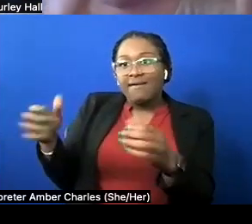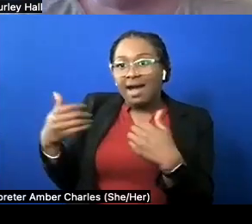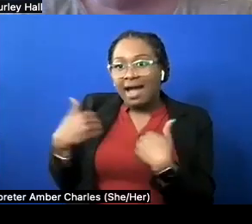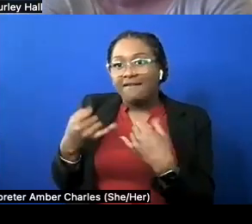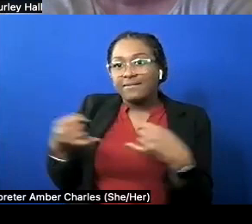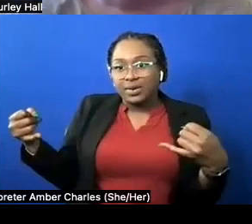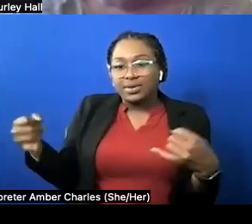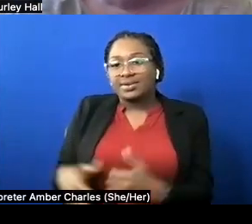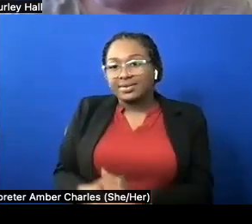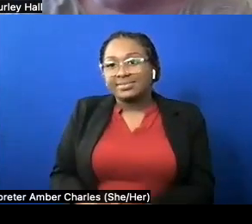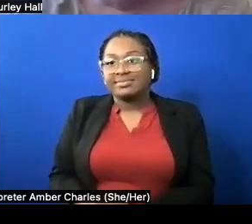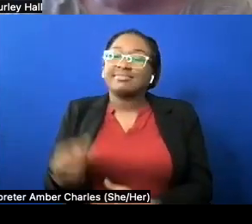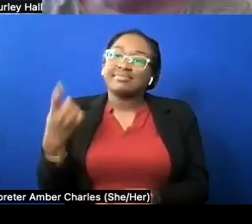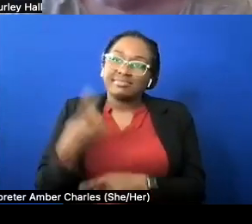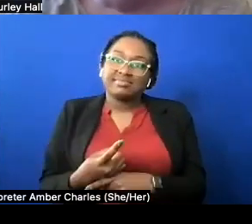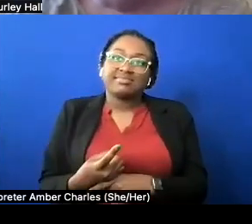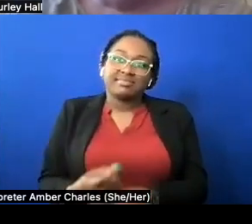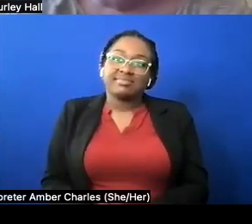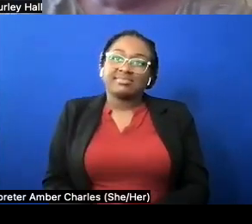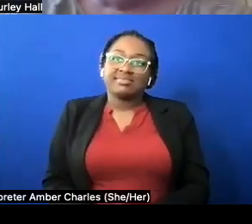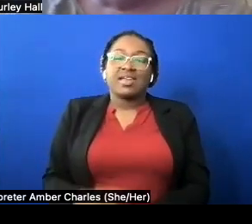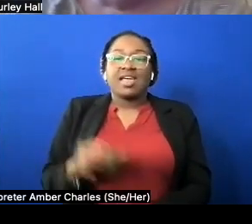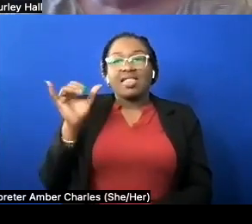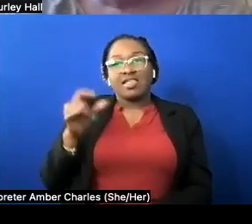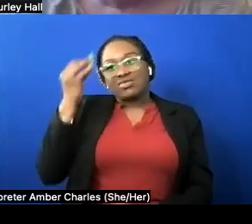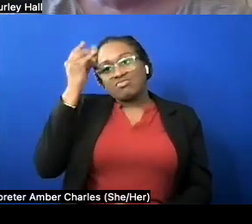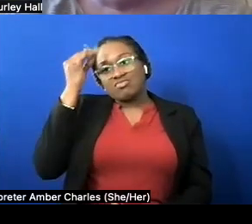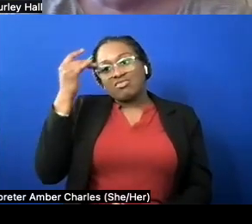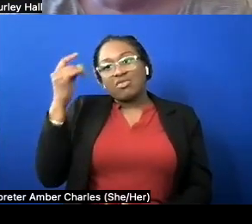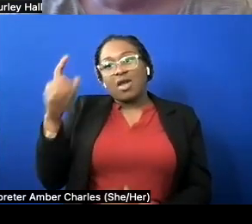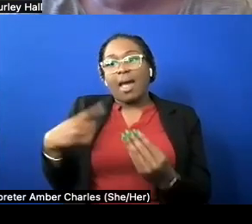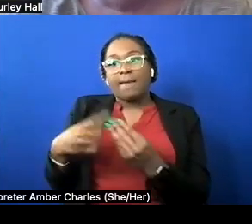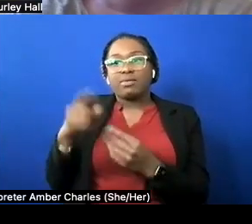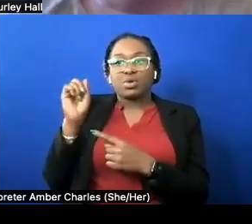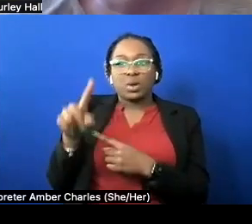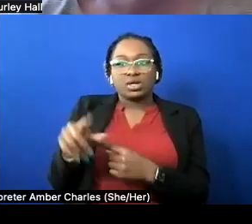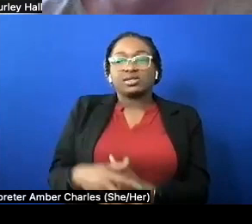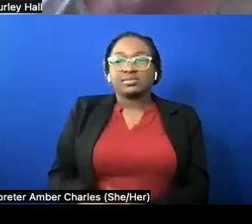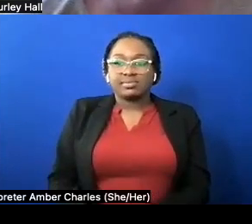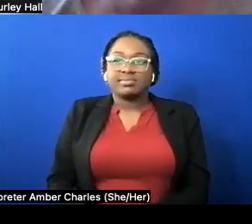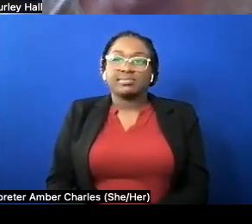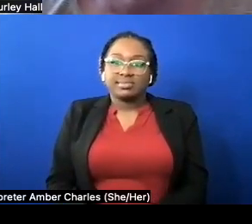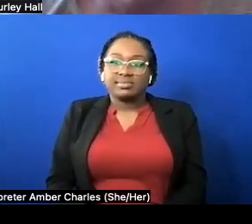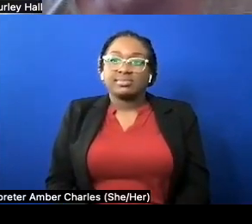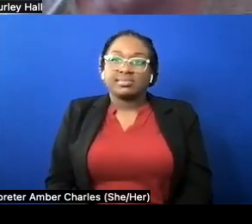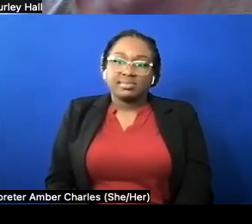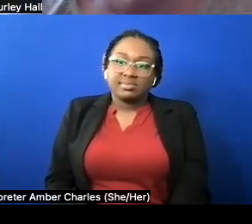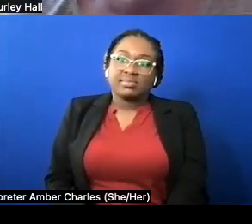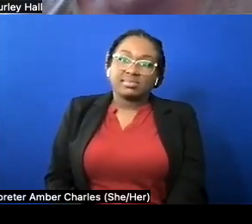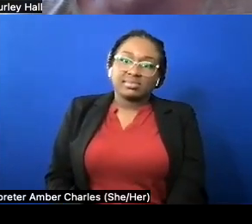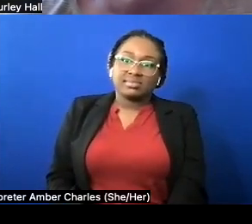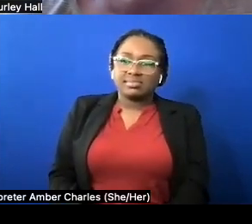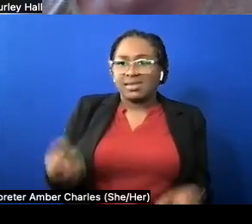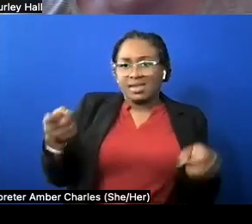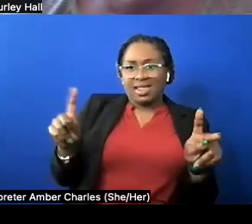boundaries, right? That's what comes up for me when I think about that question, Kay. You know, like allowed,